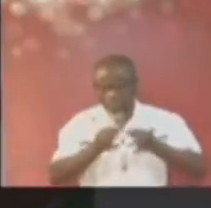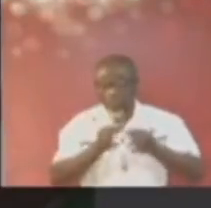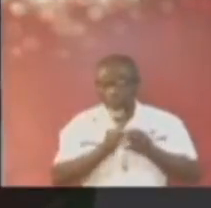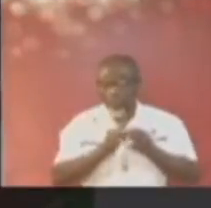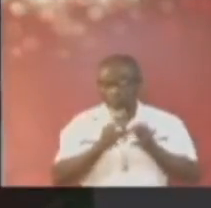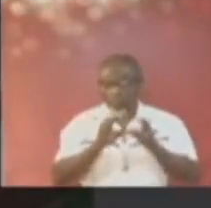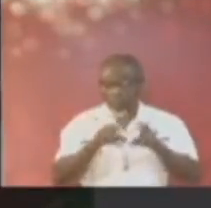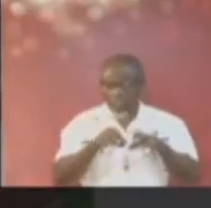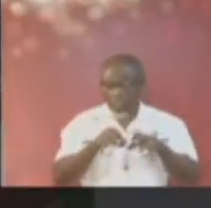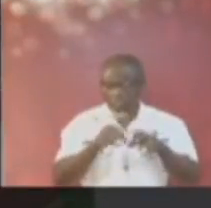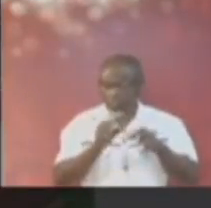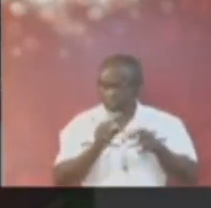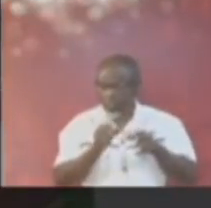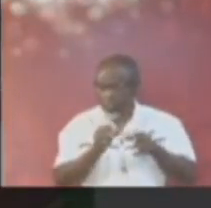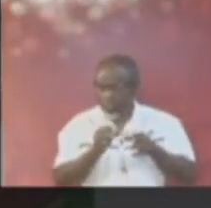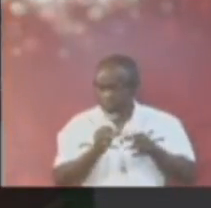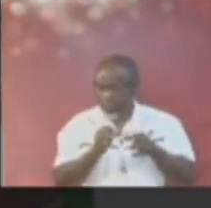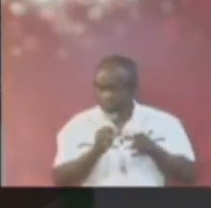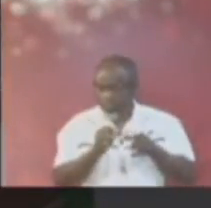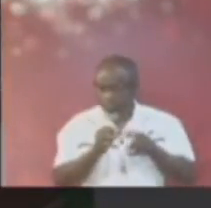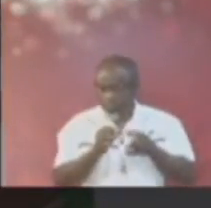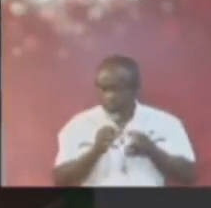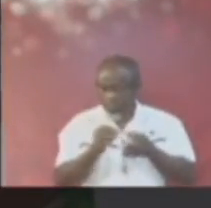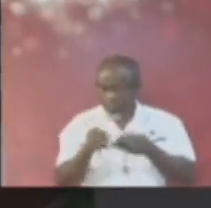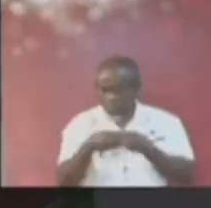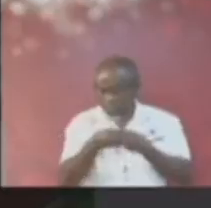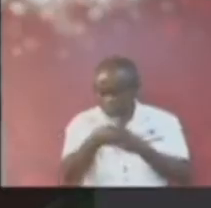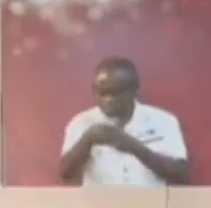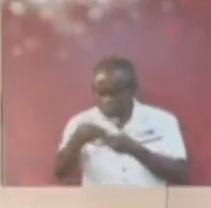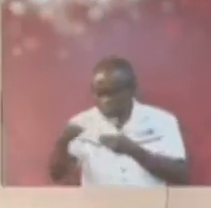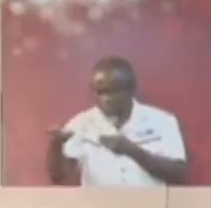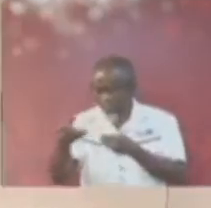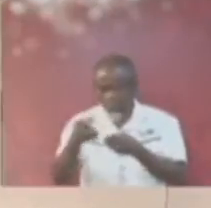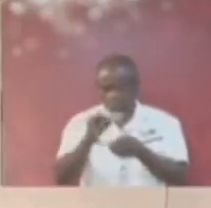that concerns you in this practice? Thank you.